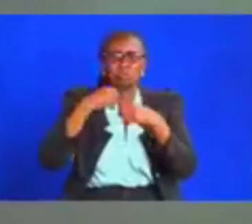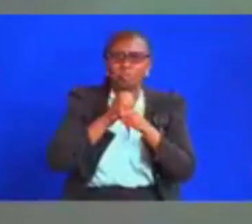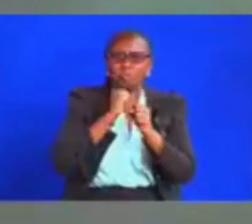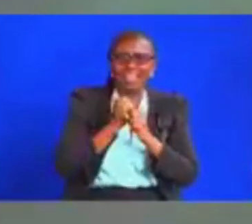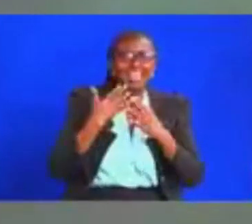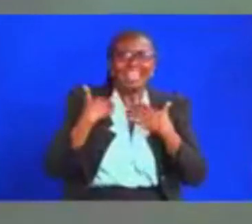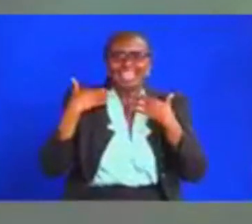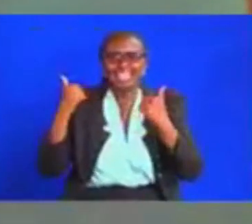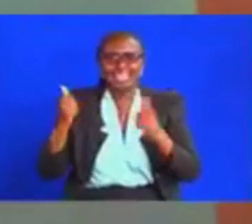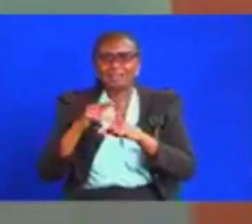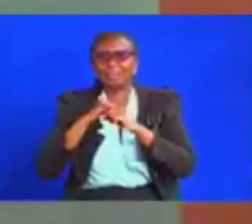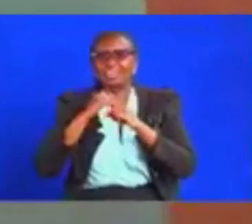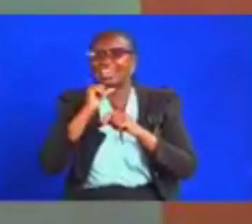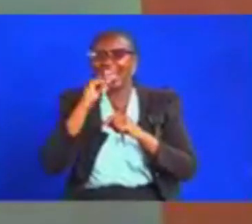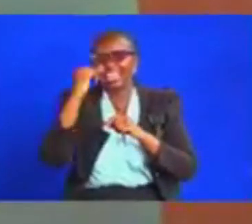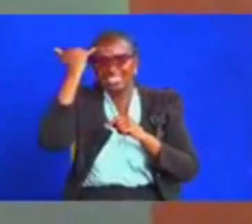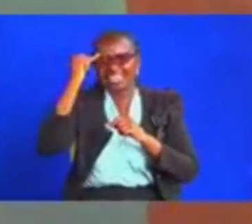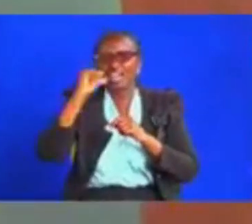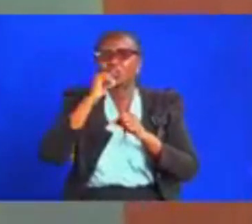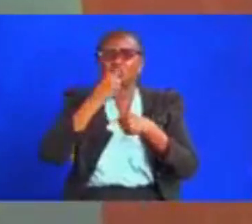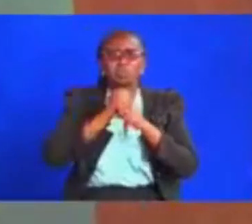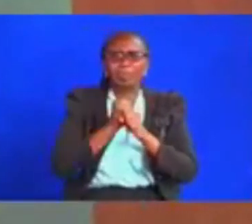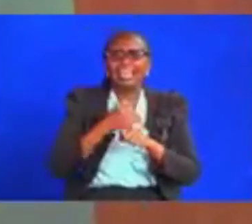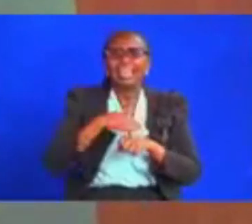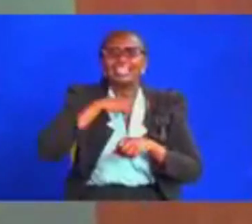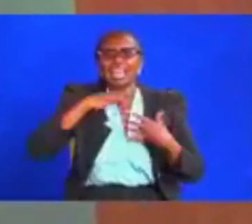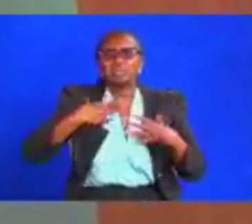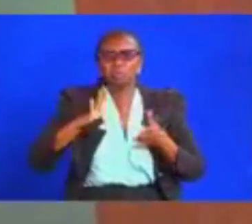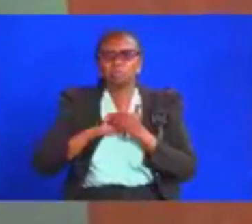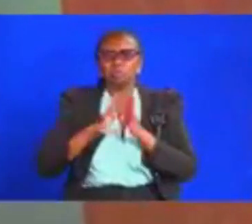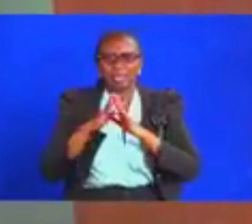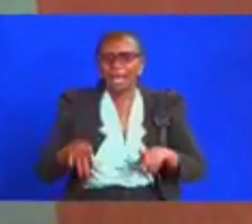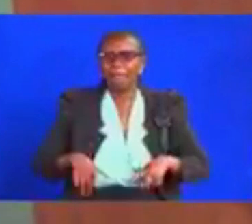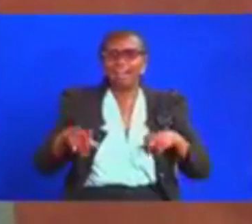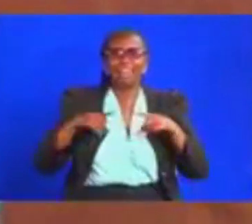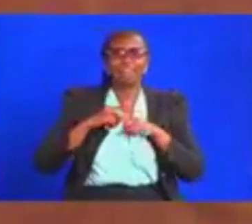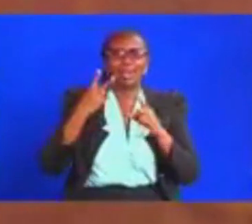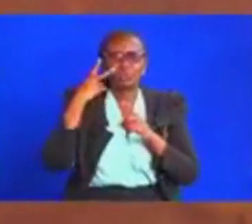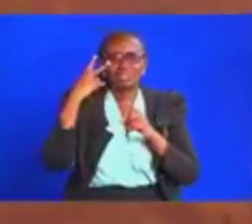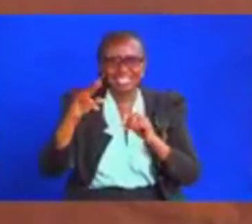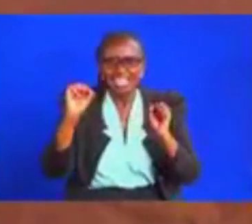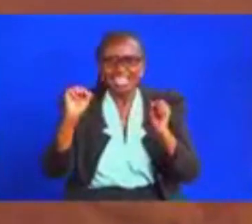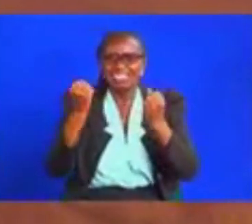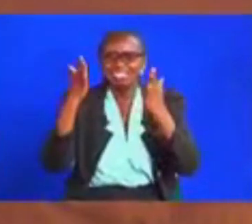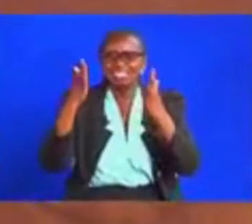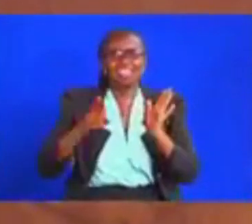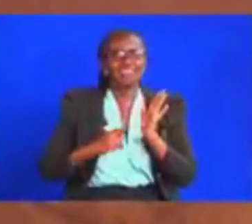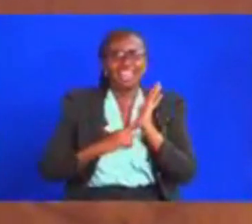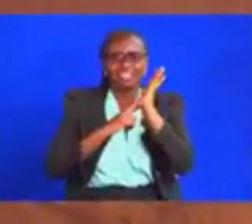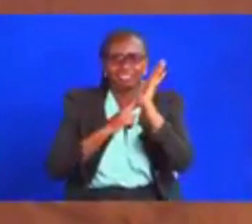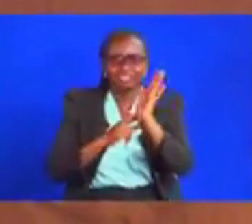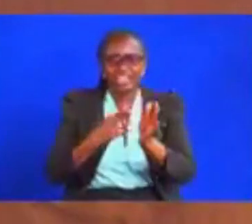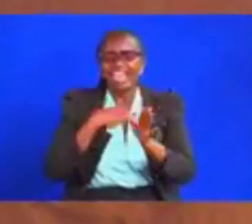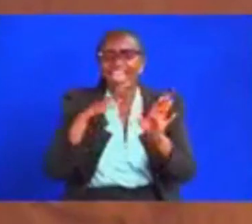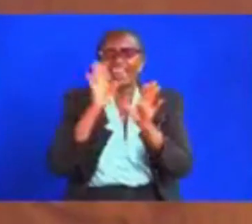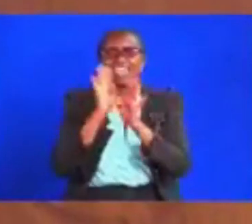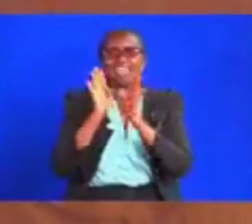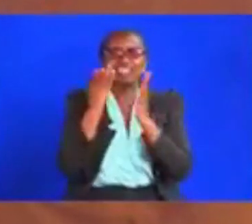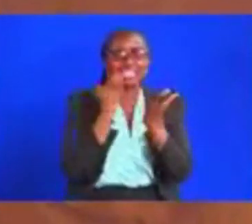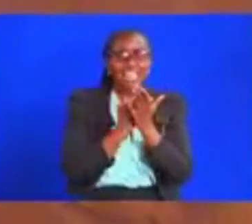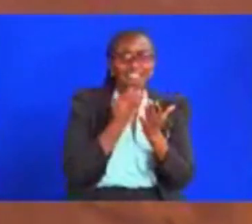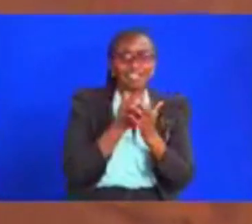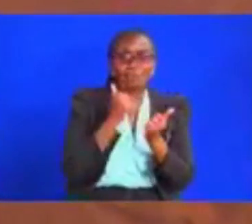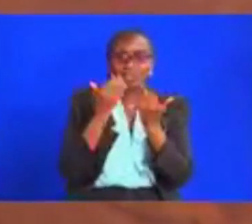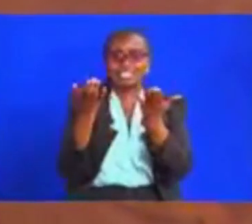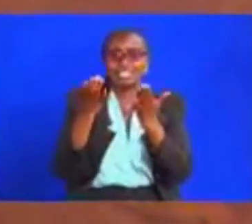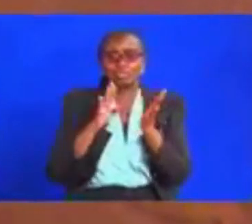The idea was not to cause the dead to come back to life. It was to see the Savior revealed. And every evidence that needed to be on